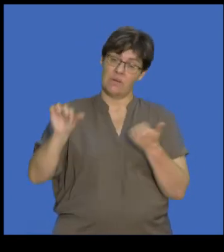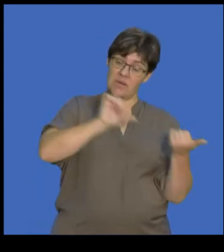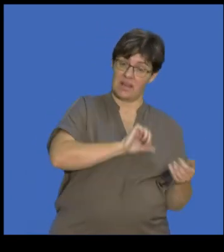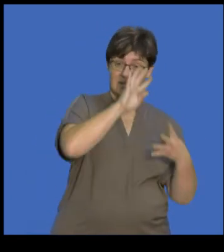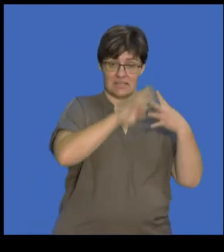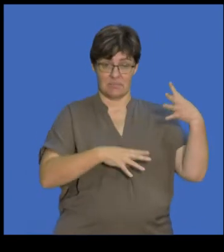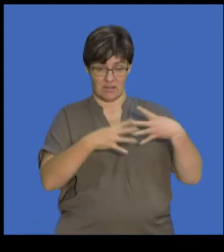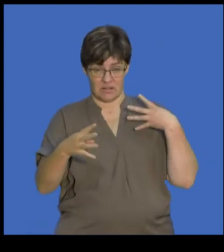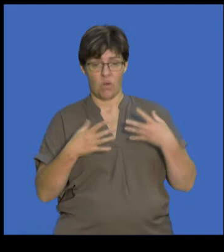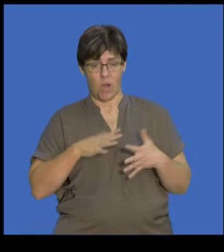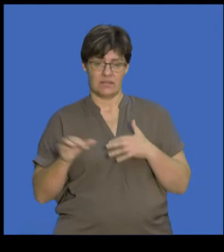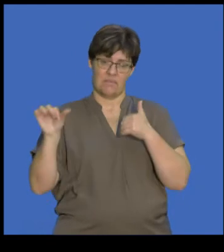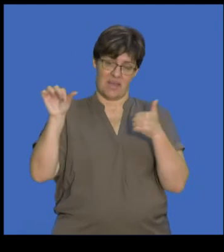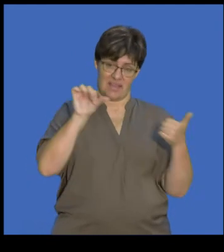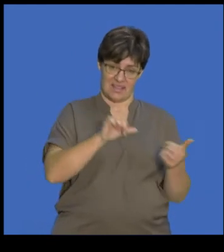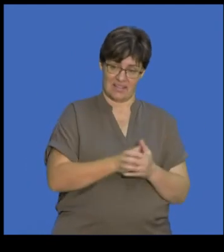trying to work backwards.